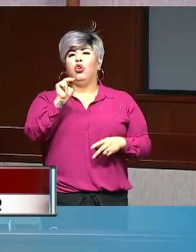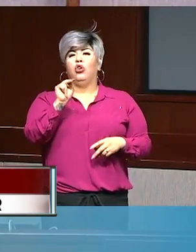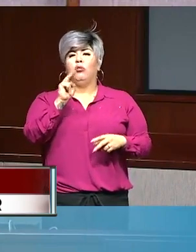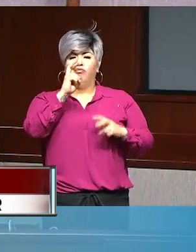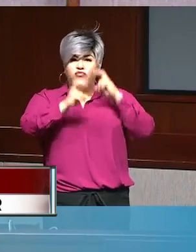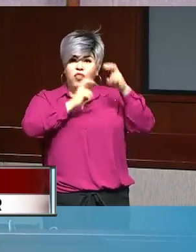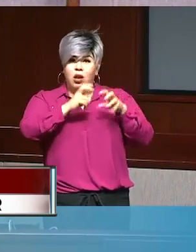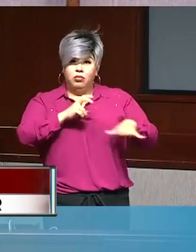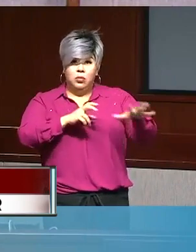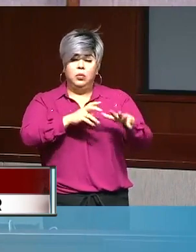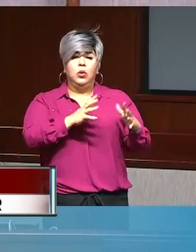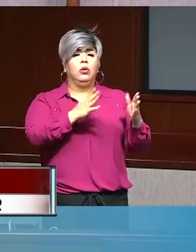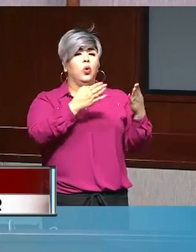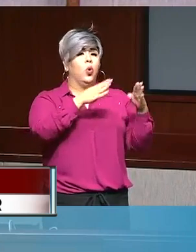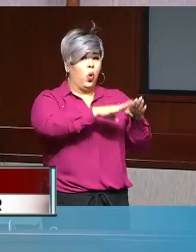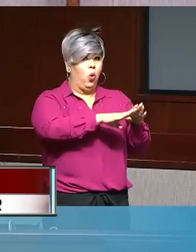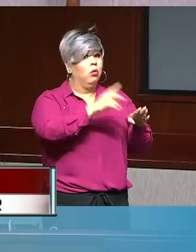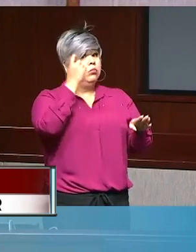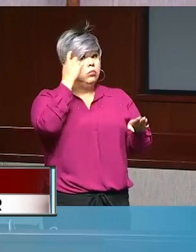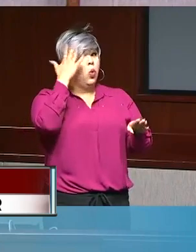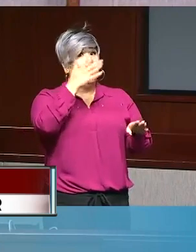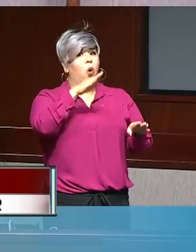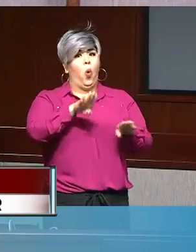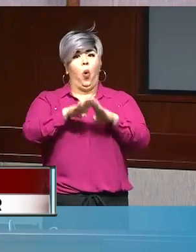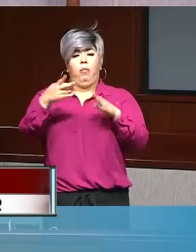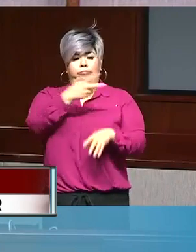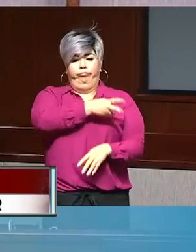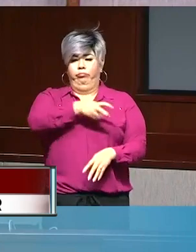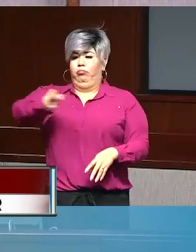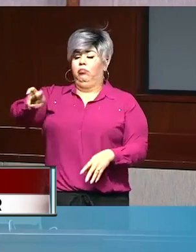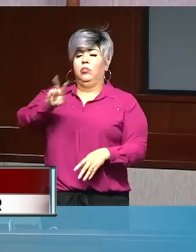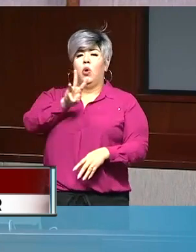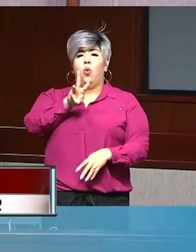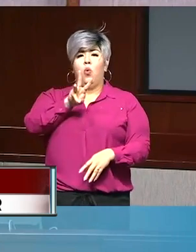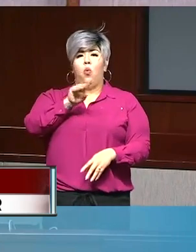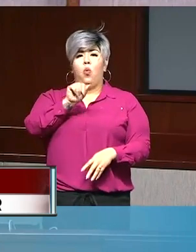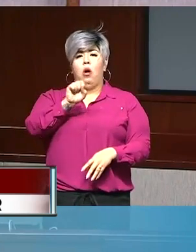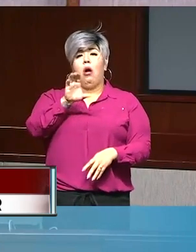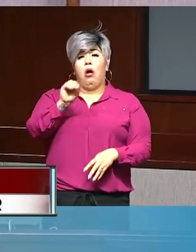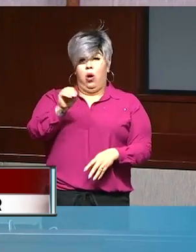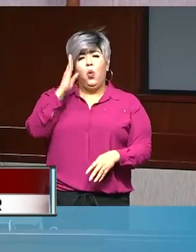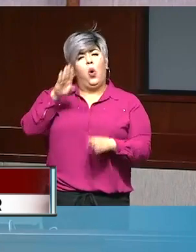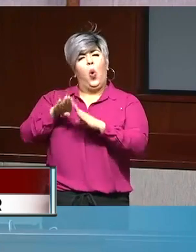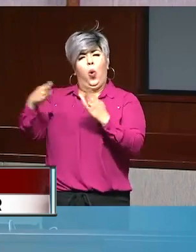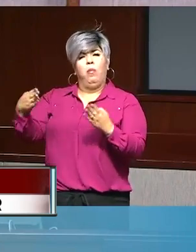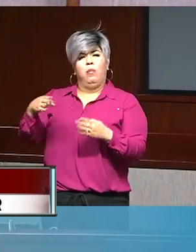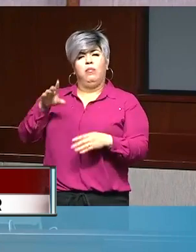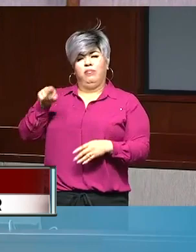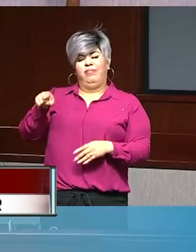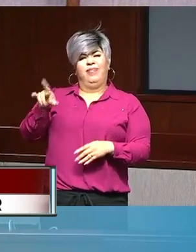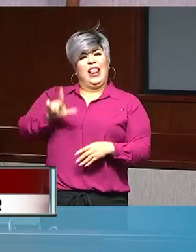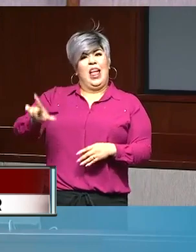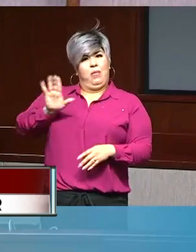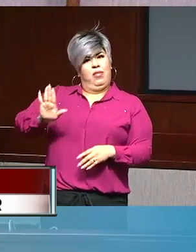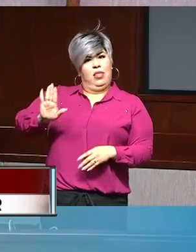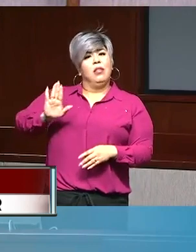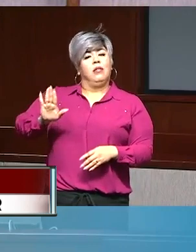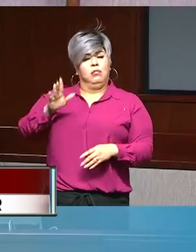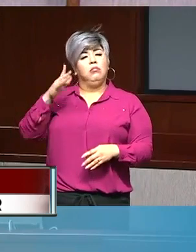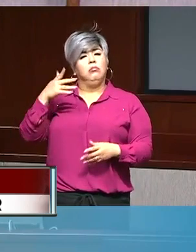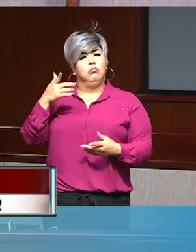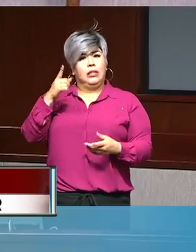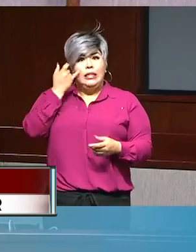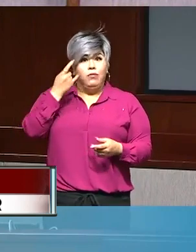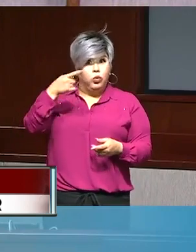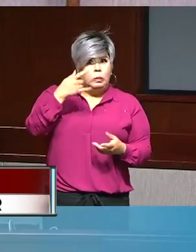reopened or will be reopening in Wasco, hopefully in the next coming days, and that will be at the Wasco Library. If you're looking for